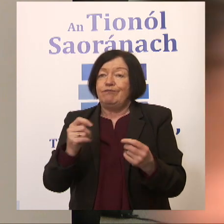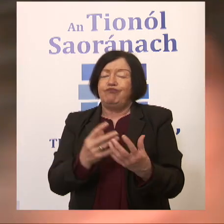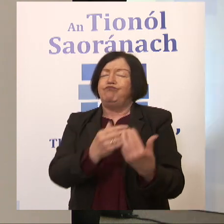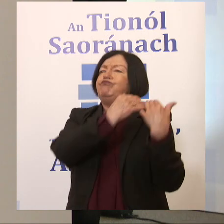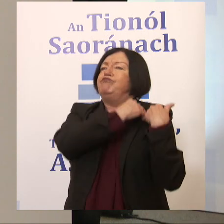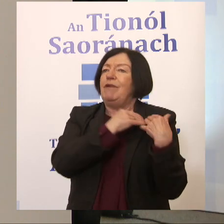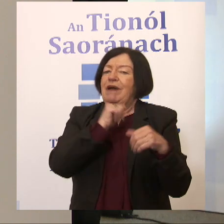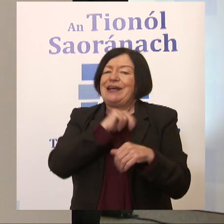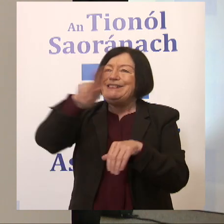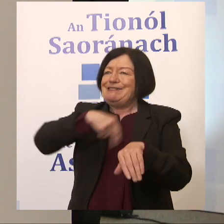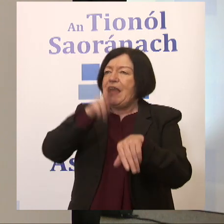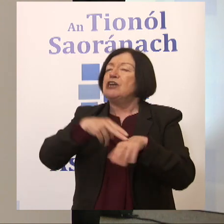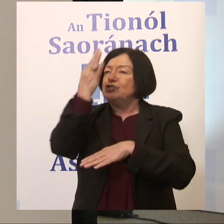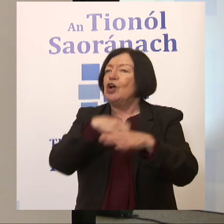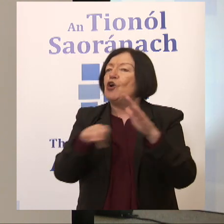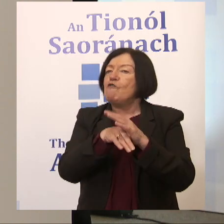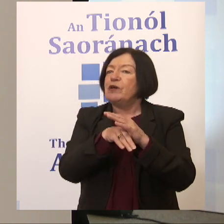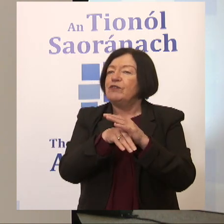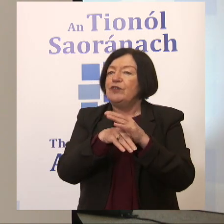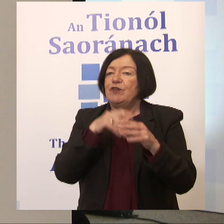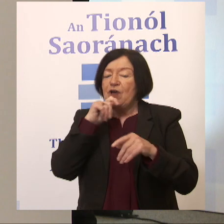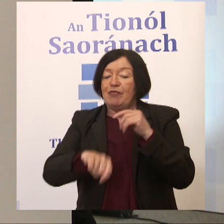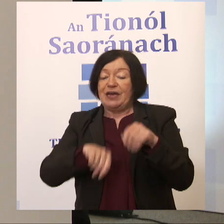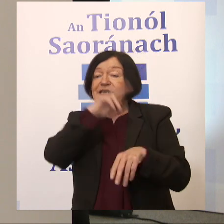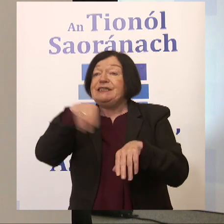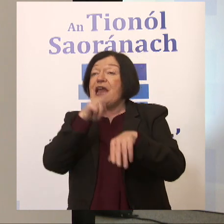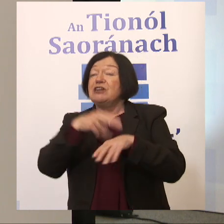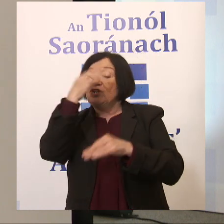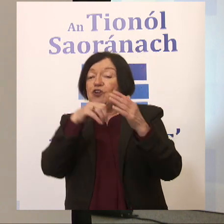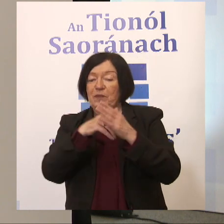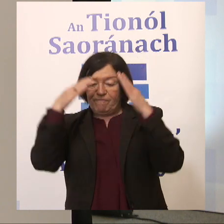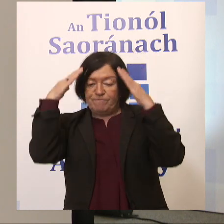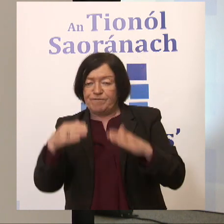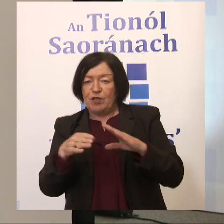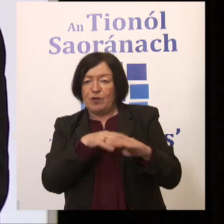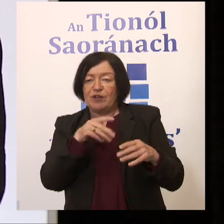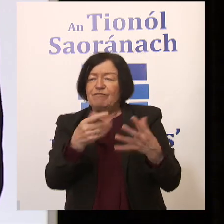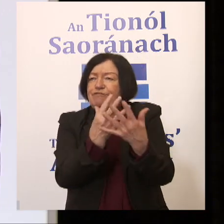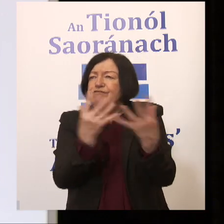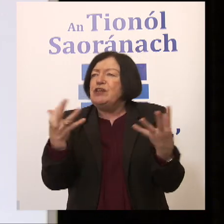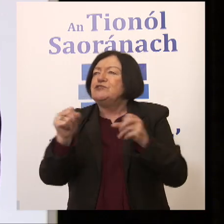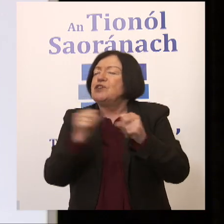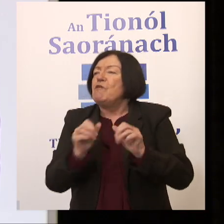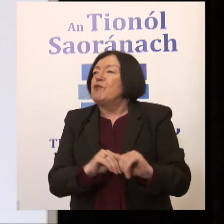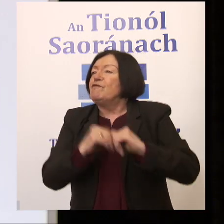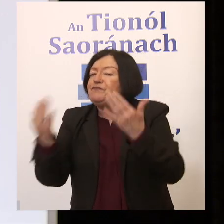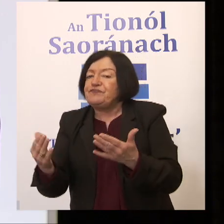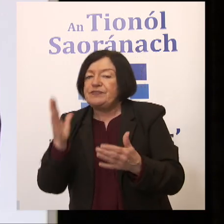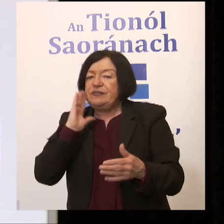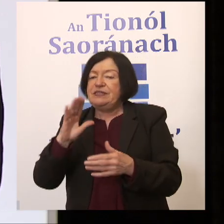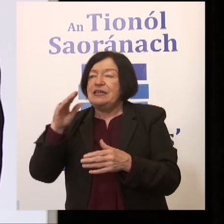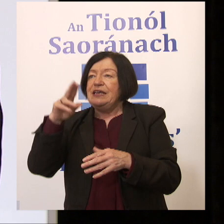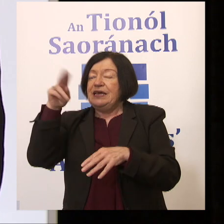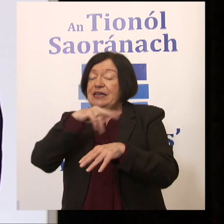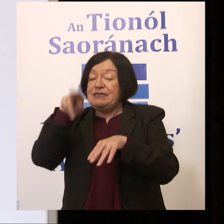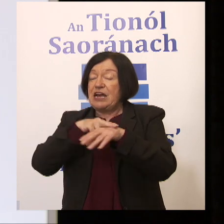at national government. So rather than national government being preoccupied with the minutiae of service provision, it can allow national government to get on